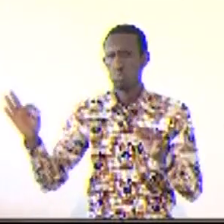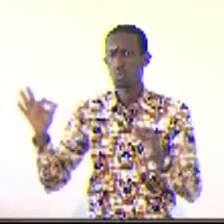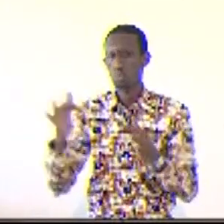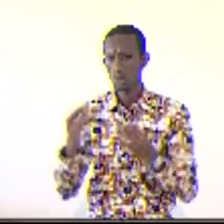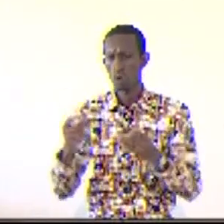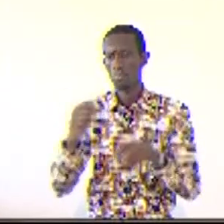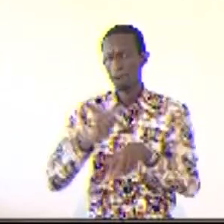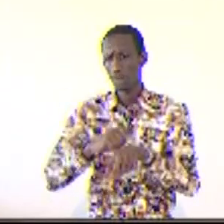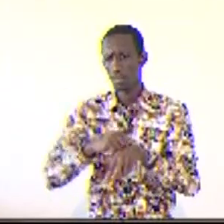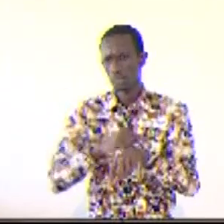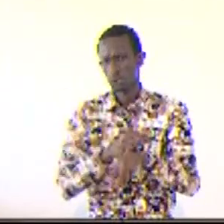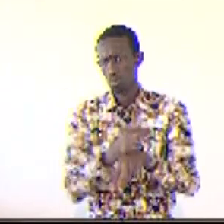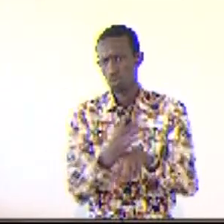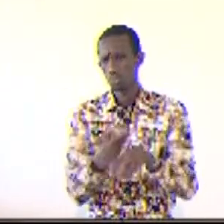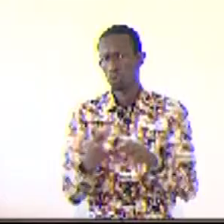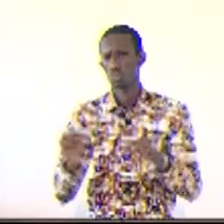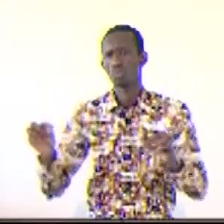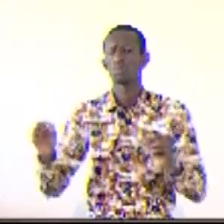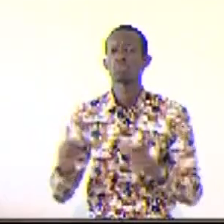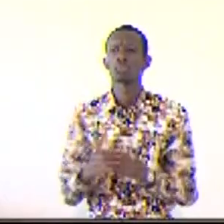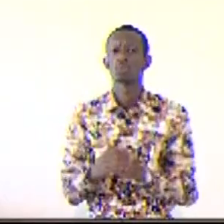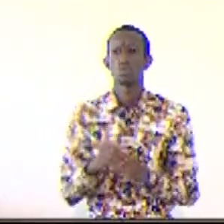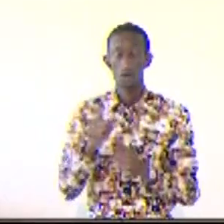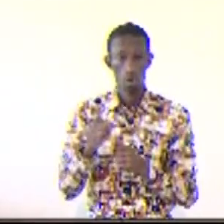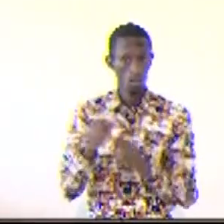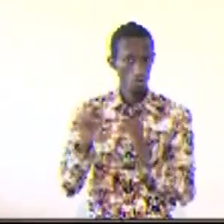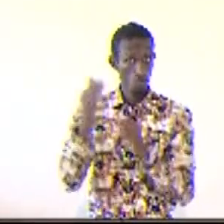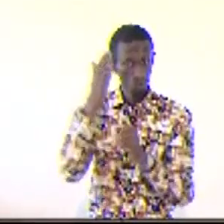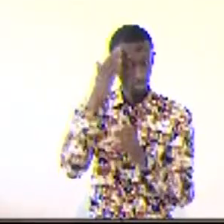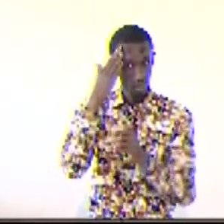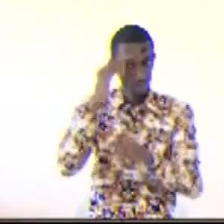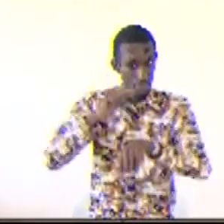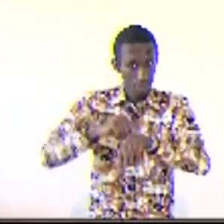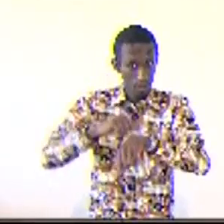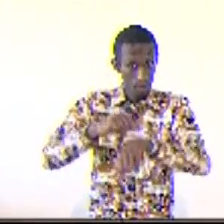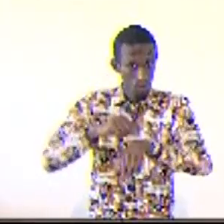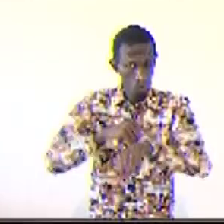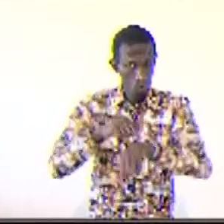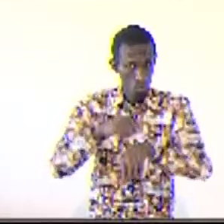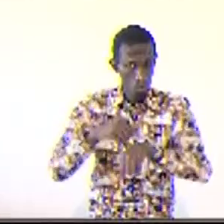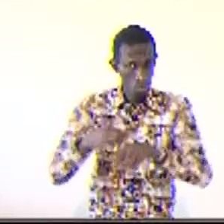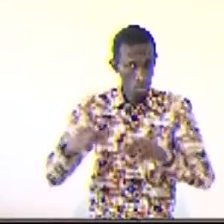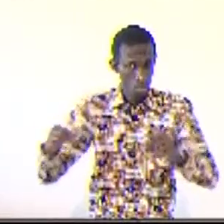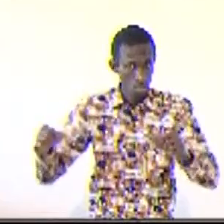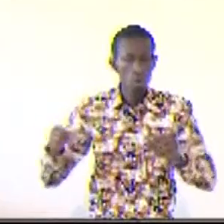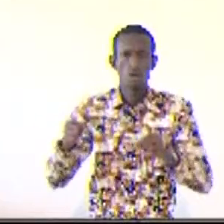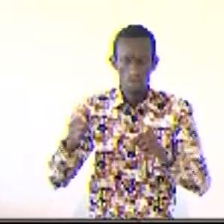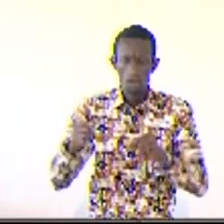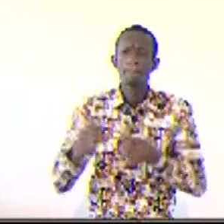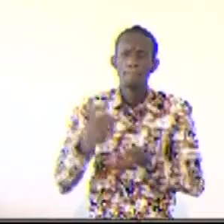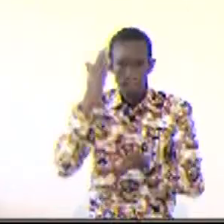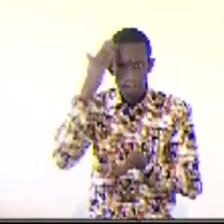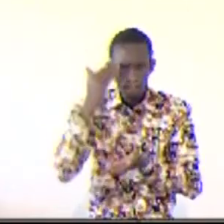So when we are determining how long, then that means we are determining the rate of the reaction at which the